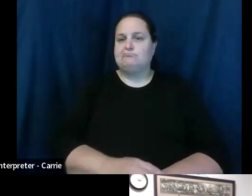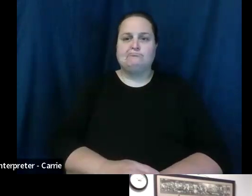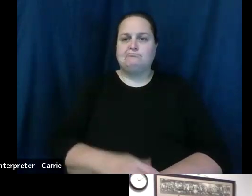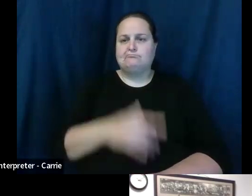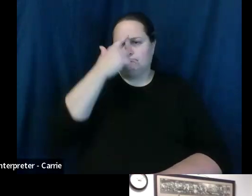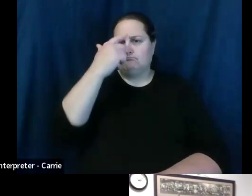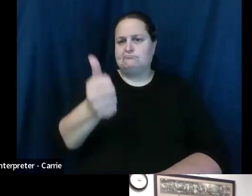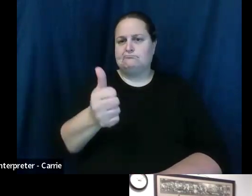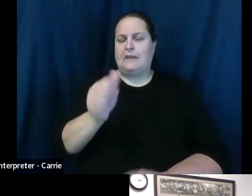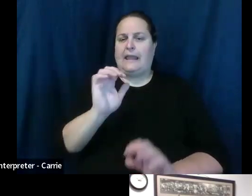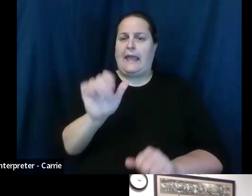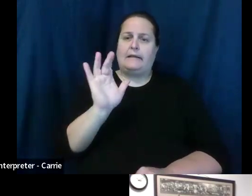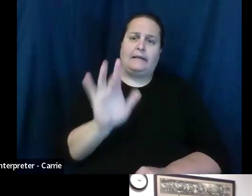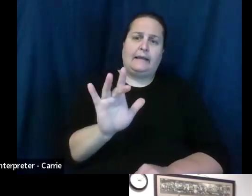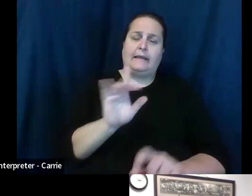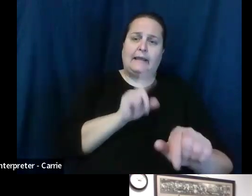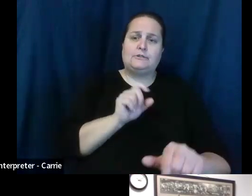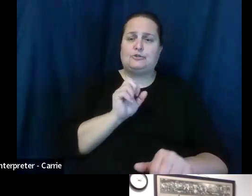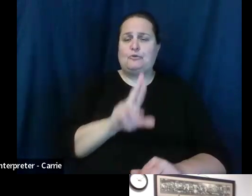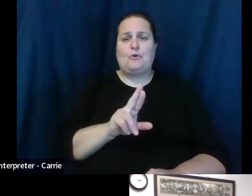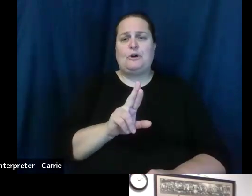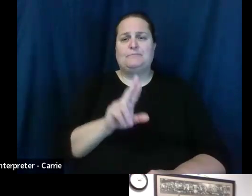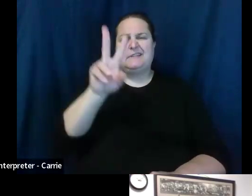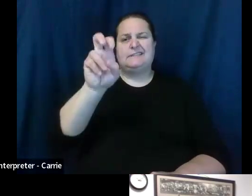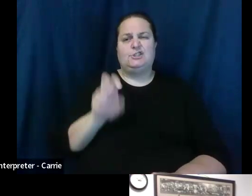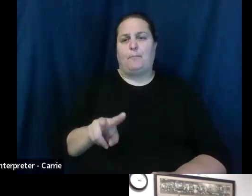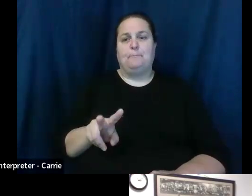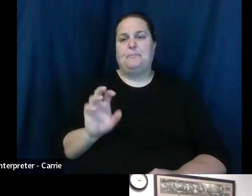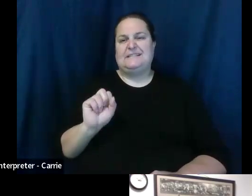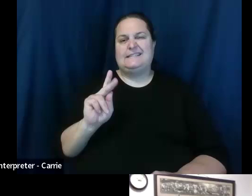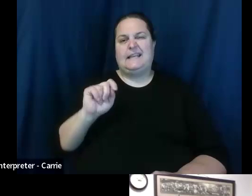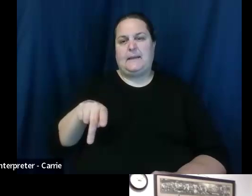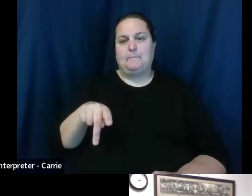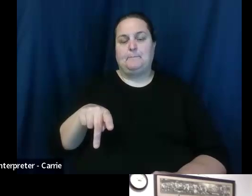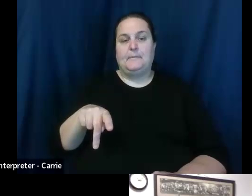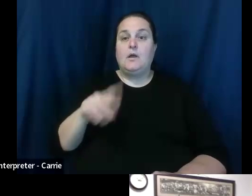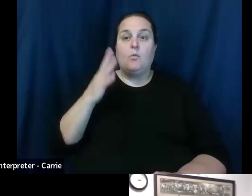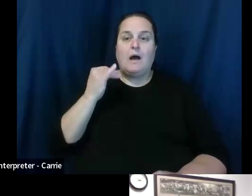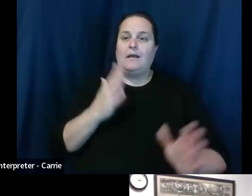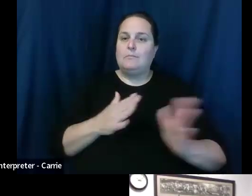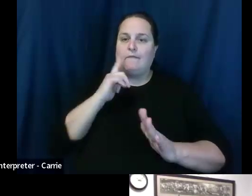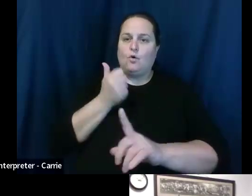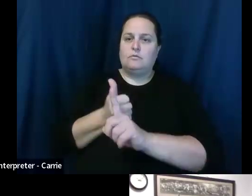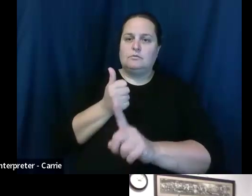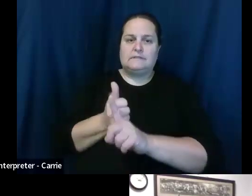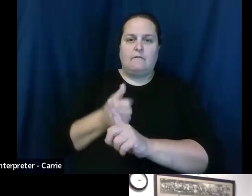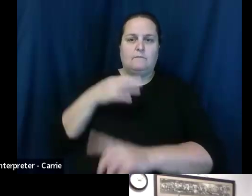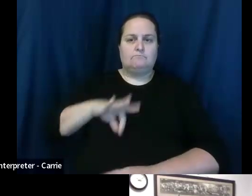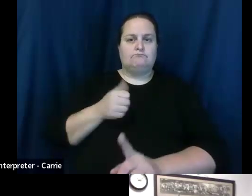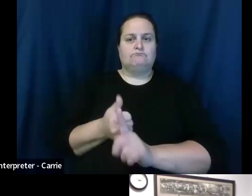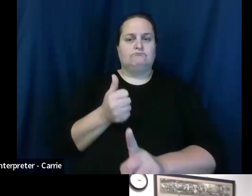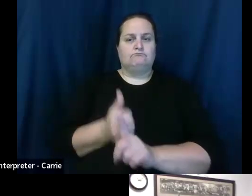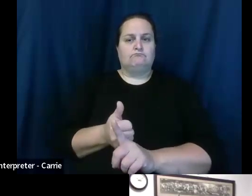order to like go on to the next page or anything. These plans are for your benefit, and so you can put in exactly as